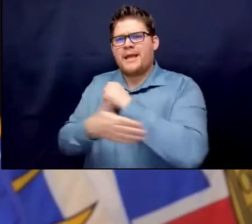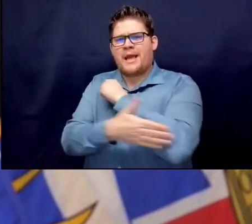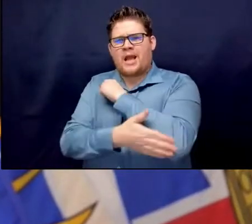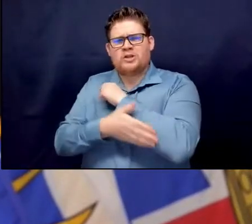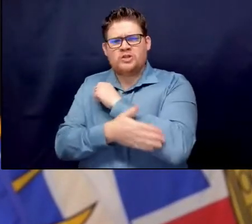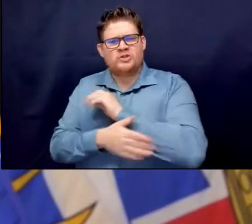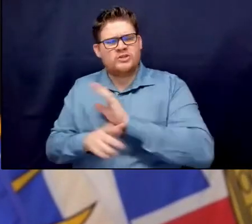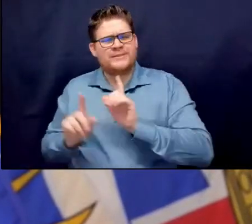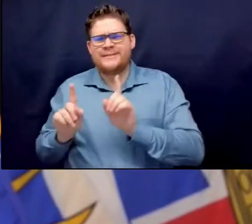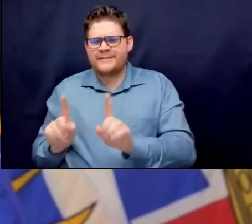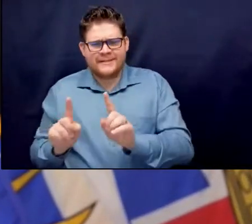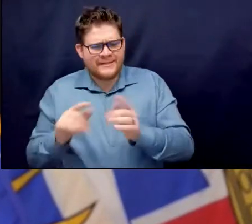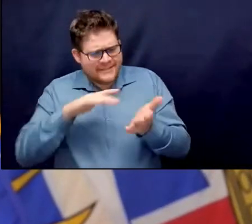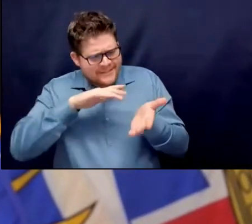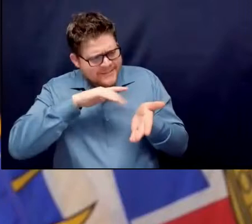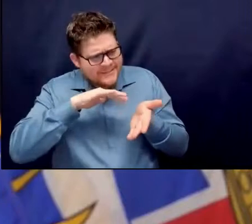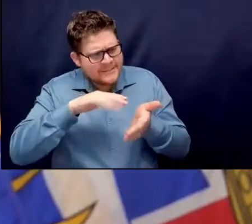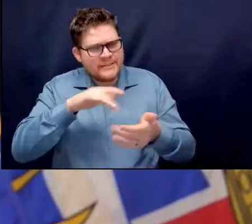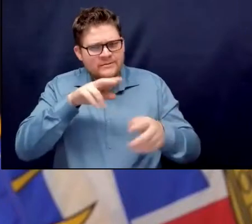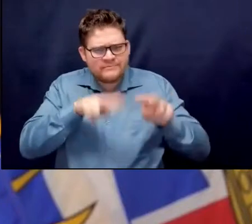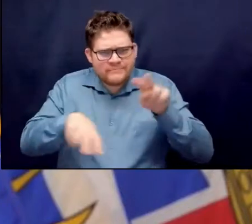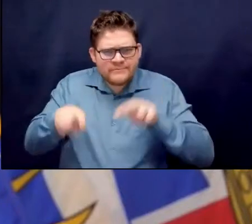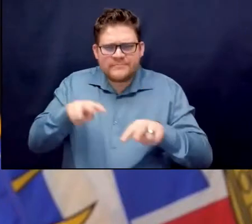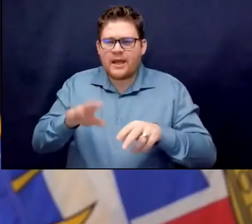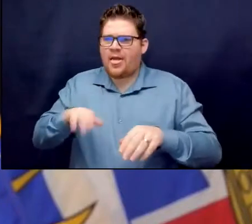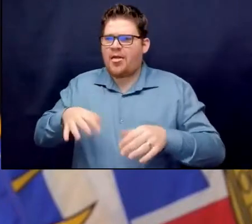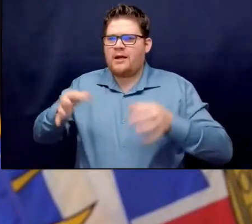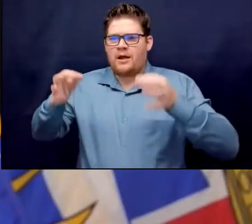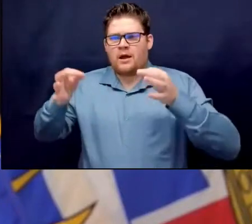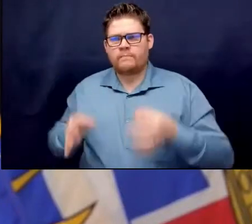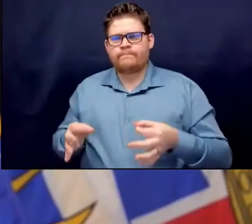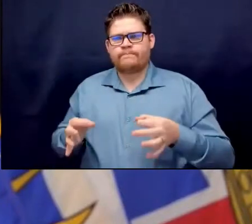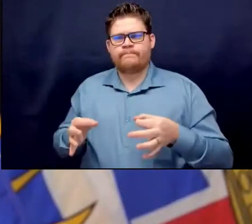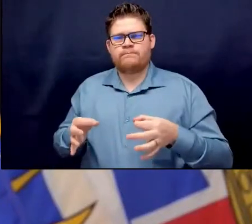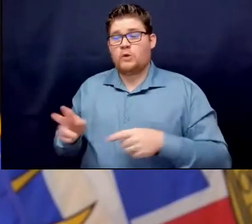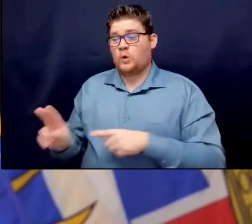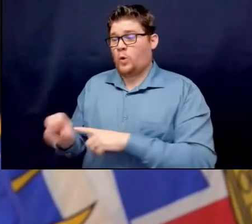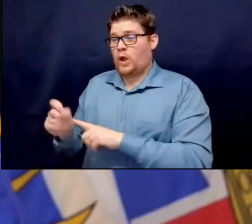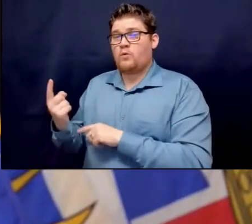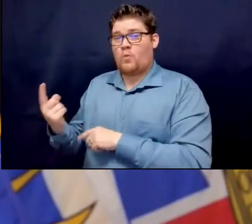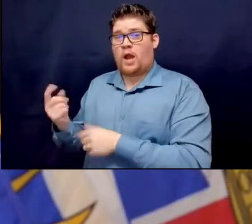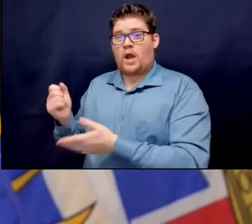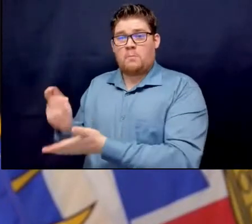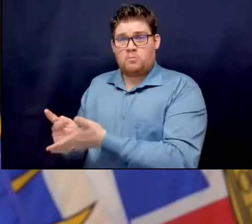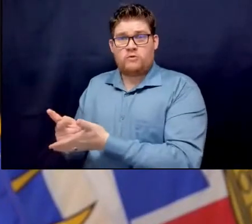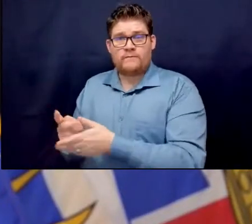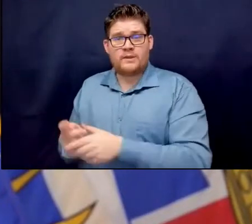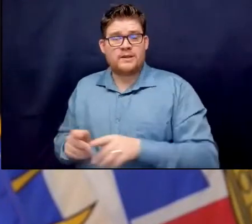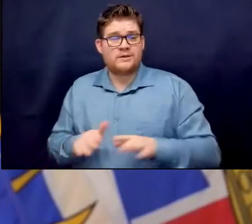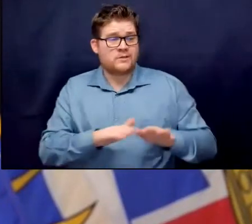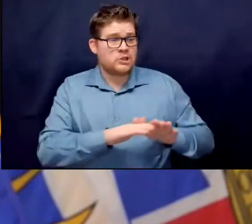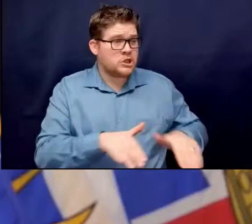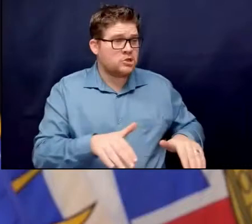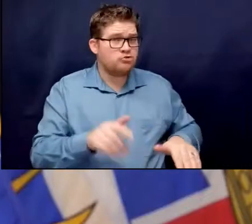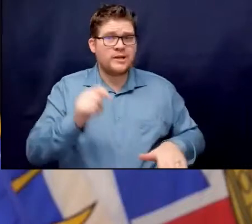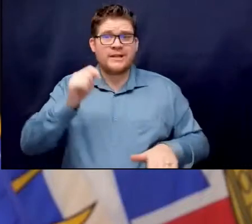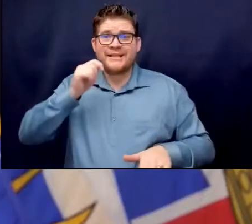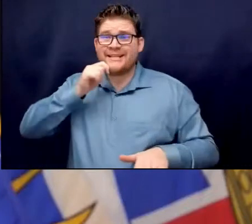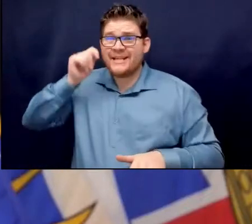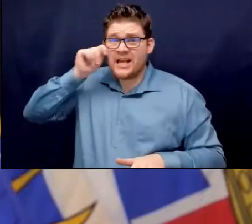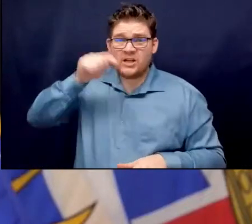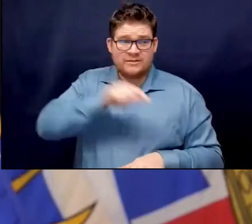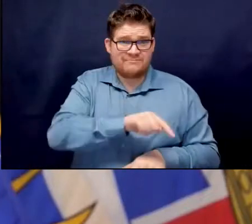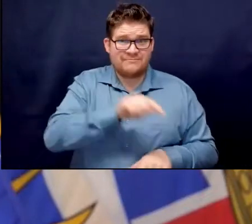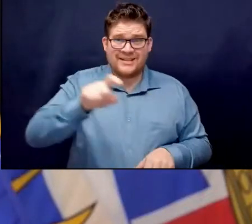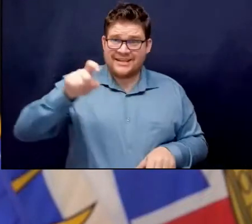data and not made a decision about whether booster doses are actually needed for most children. I will tell you that the